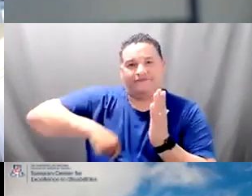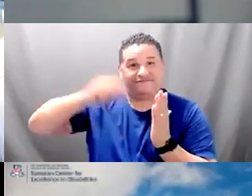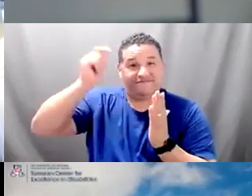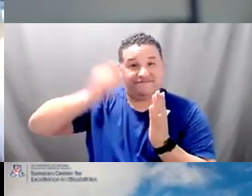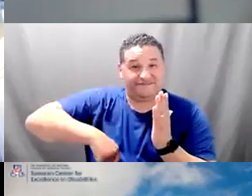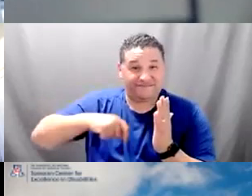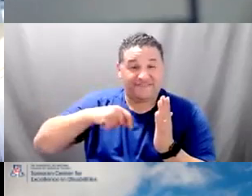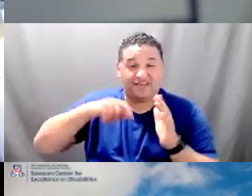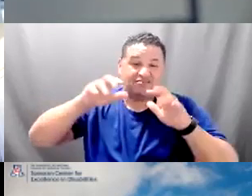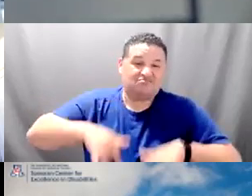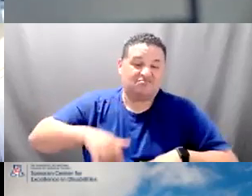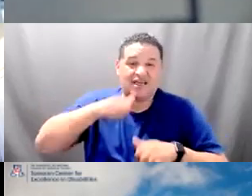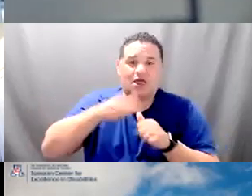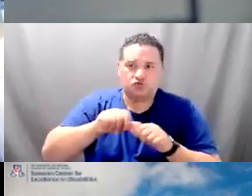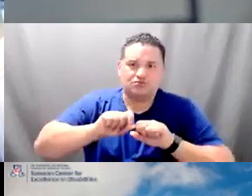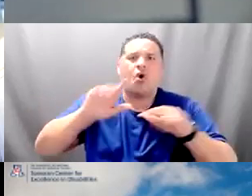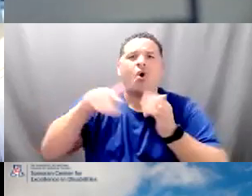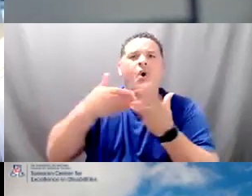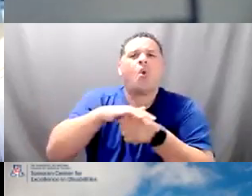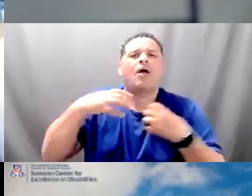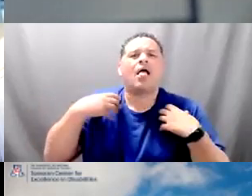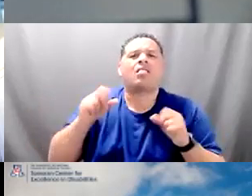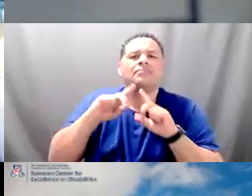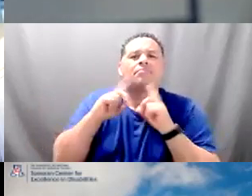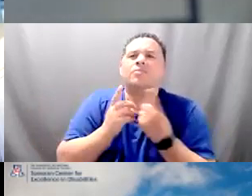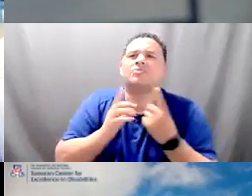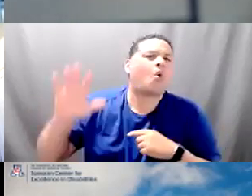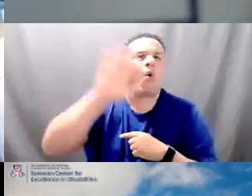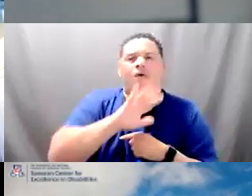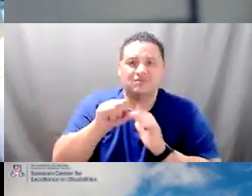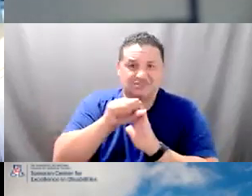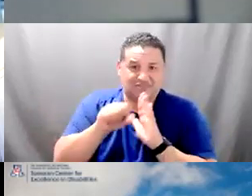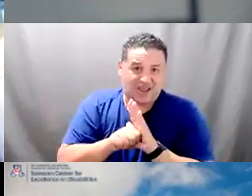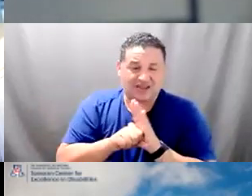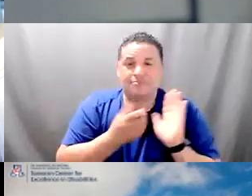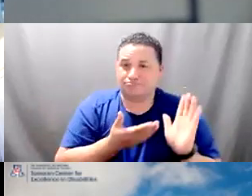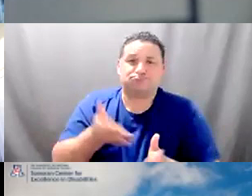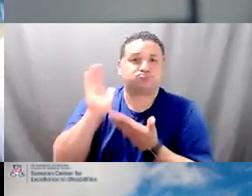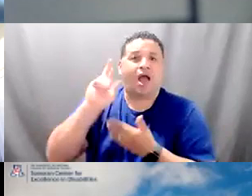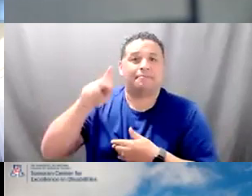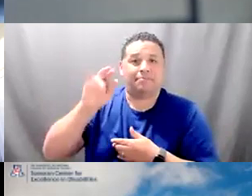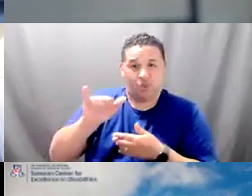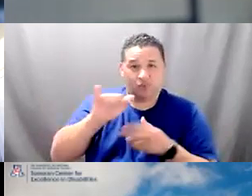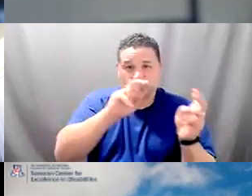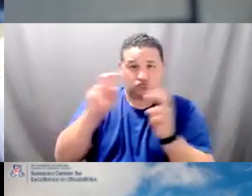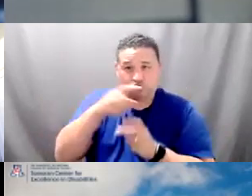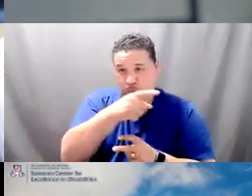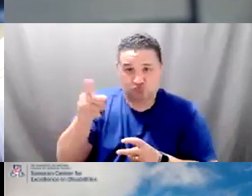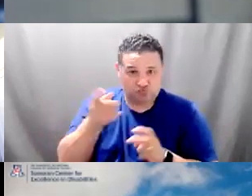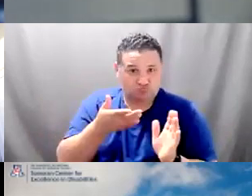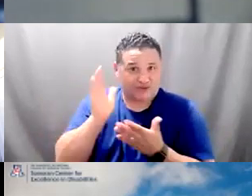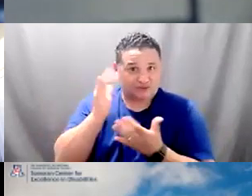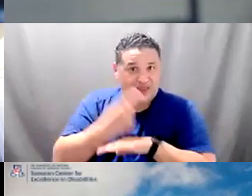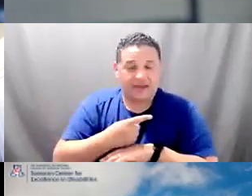send out to all the local health departments across the state, bringing up the issues that you raised today, as well as